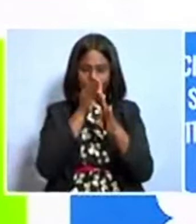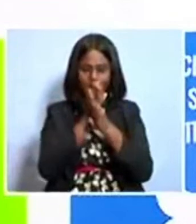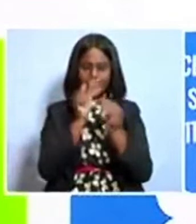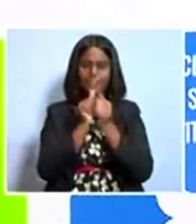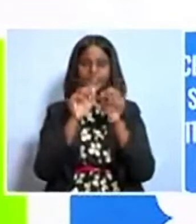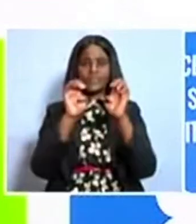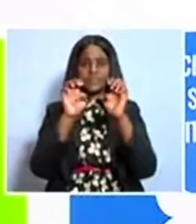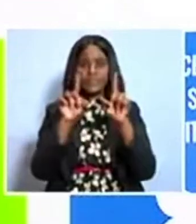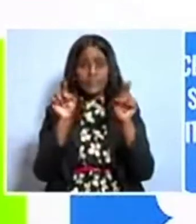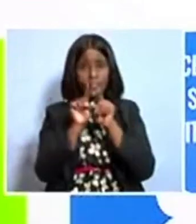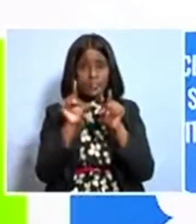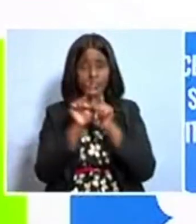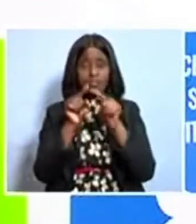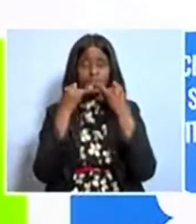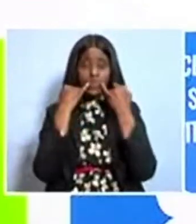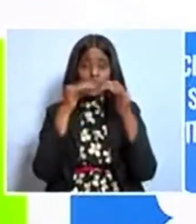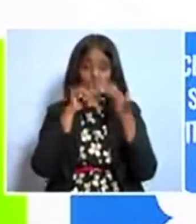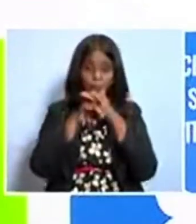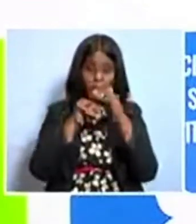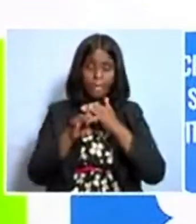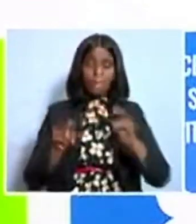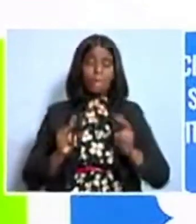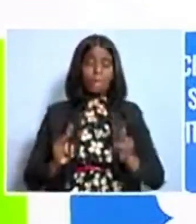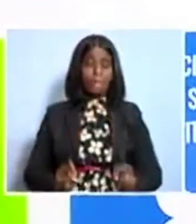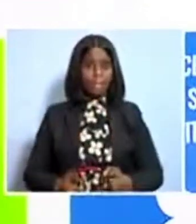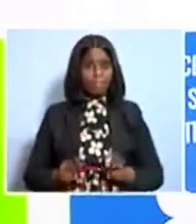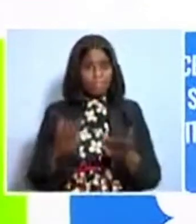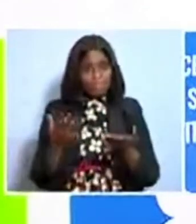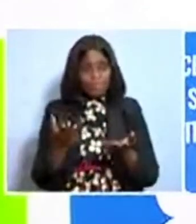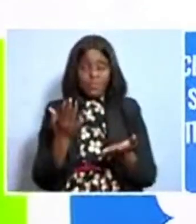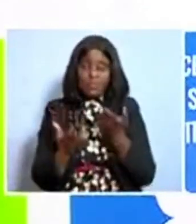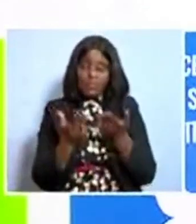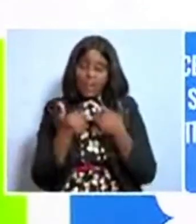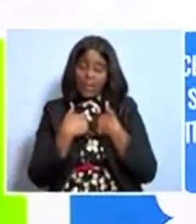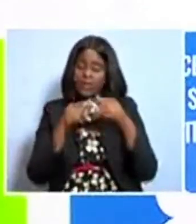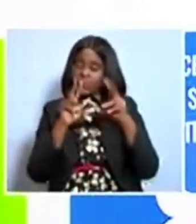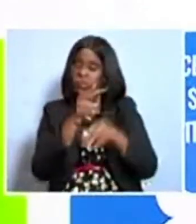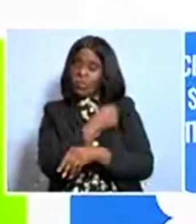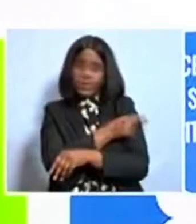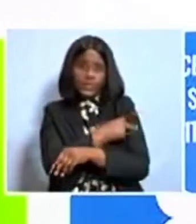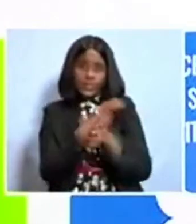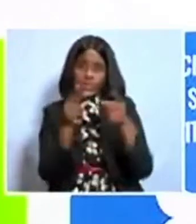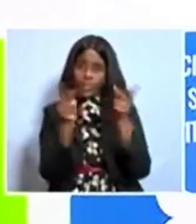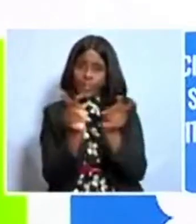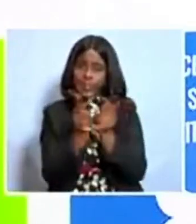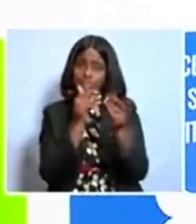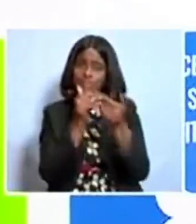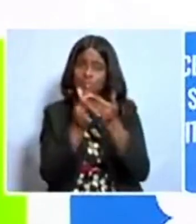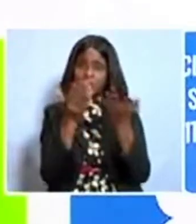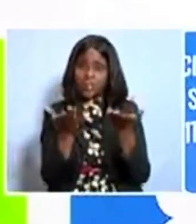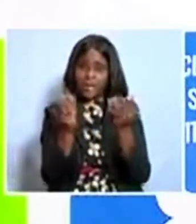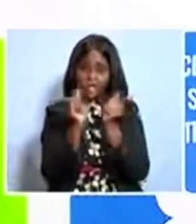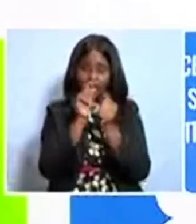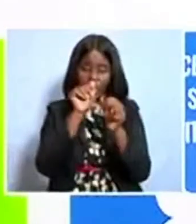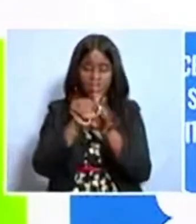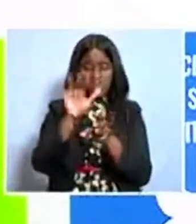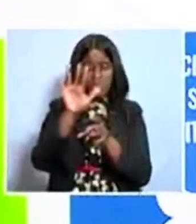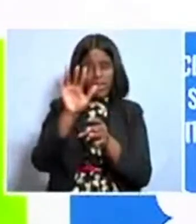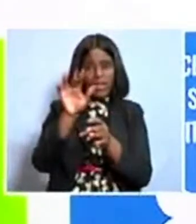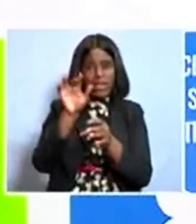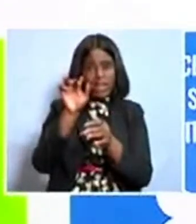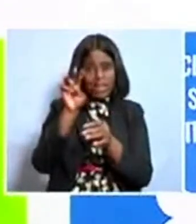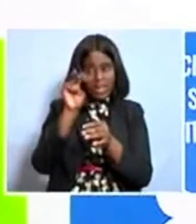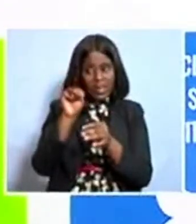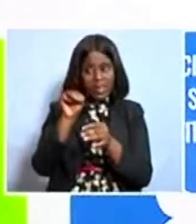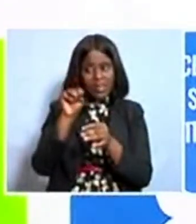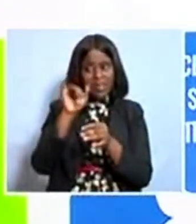you able to access information in relation to healthcare, where there might not be a health post within maybe a 5-mile radius?